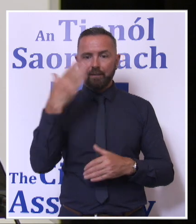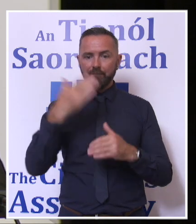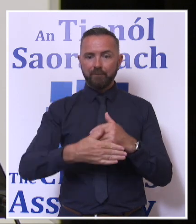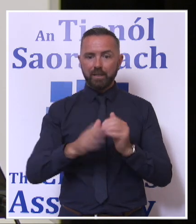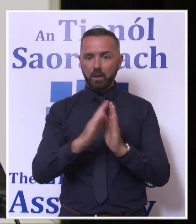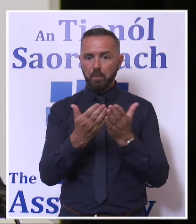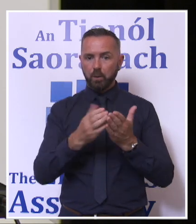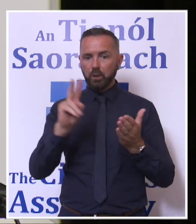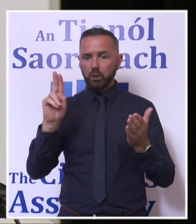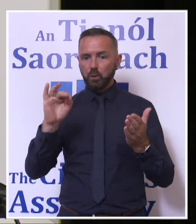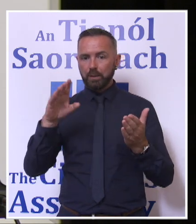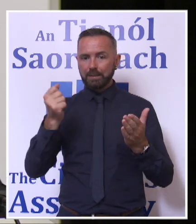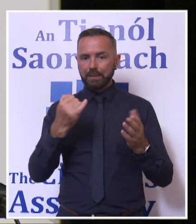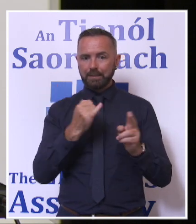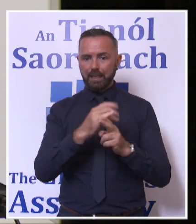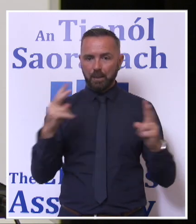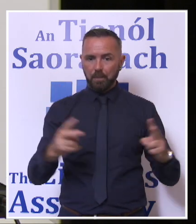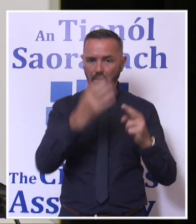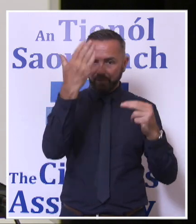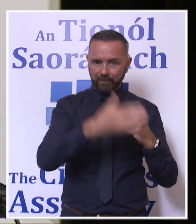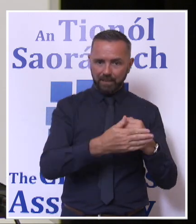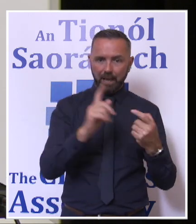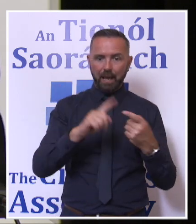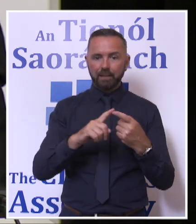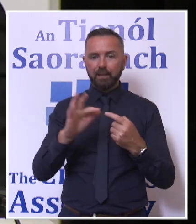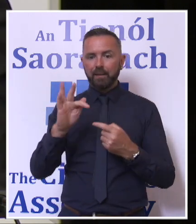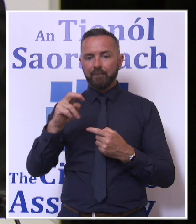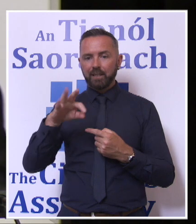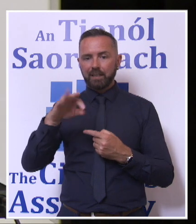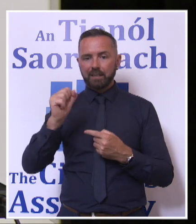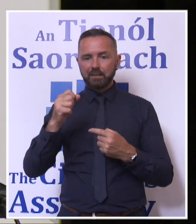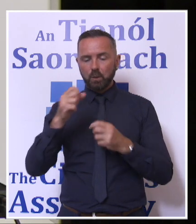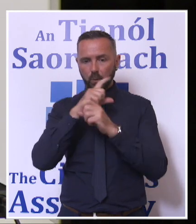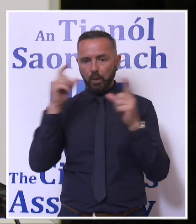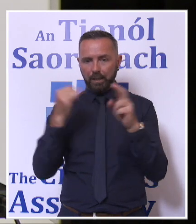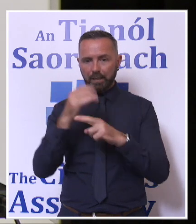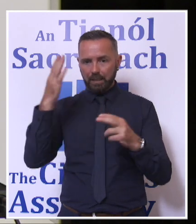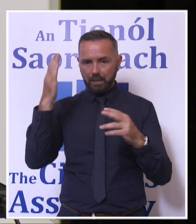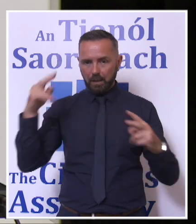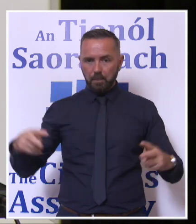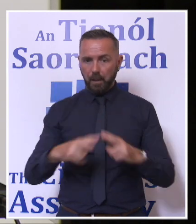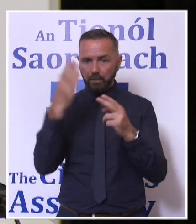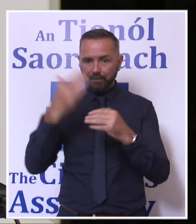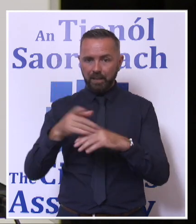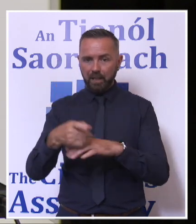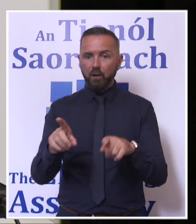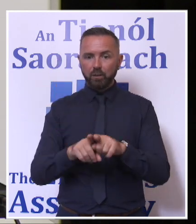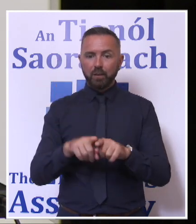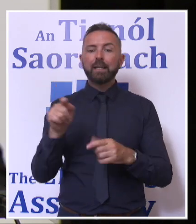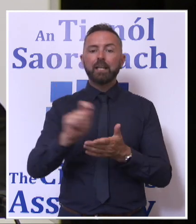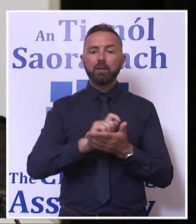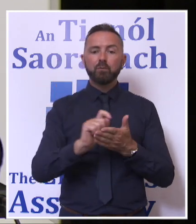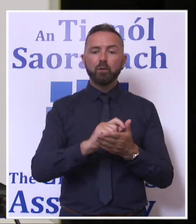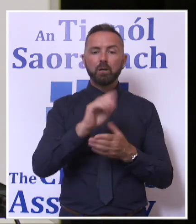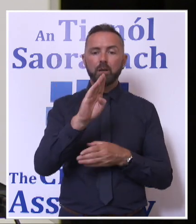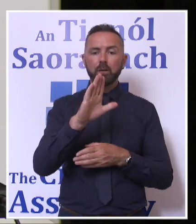indeed Finnegan's Wake in Paris. We celebrate Bloomsday, I think, the 16th of June. And he wrote that when